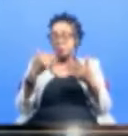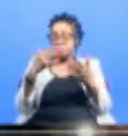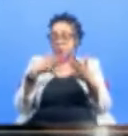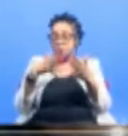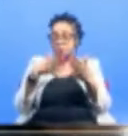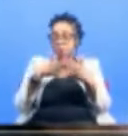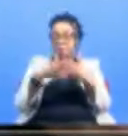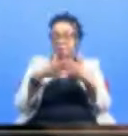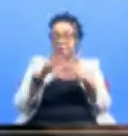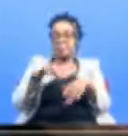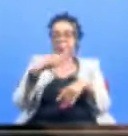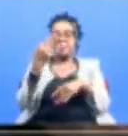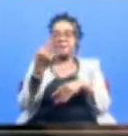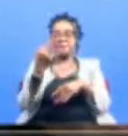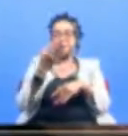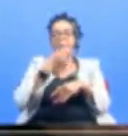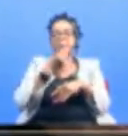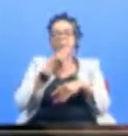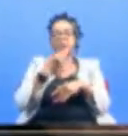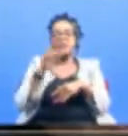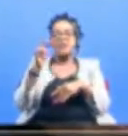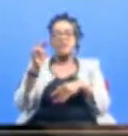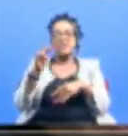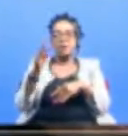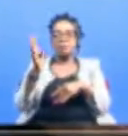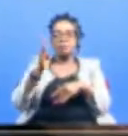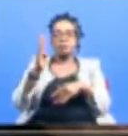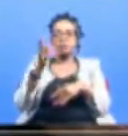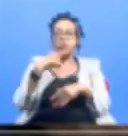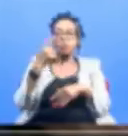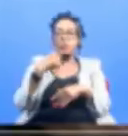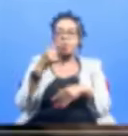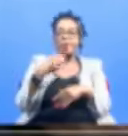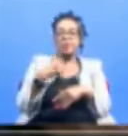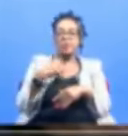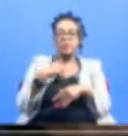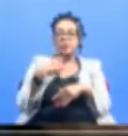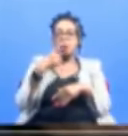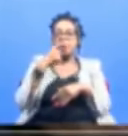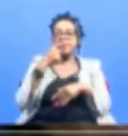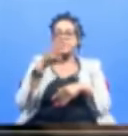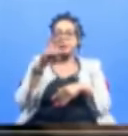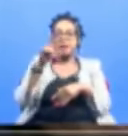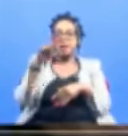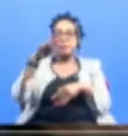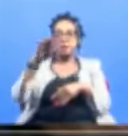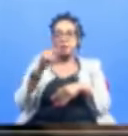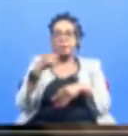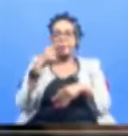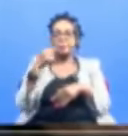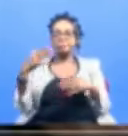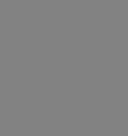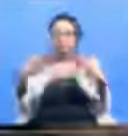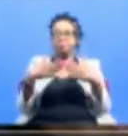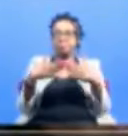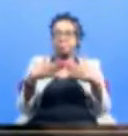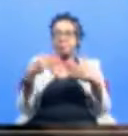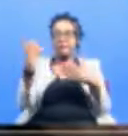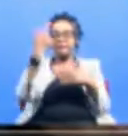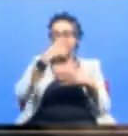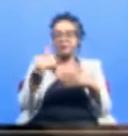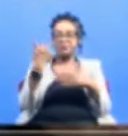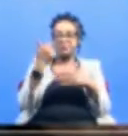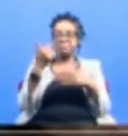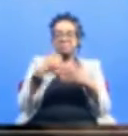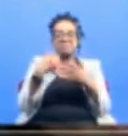three armed men in navy blue suits who were in a white Mazda Demio whose plates were covered in mud. Mwiruri reported to